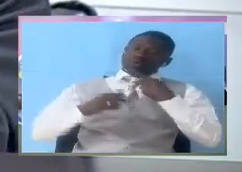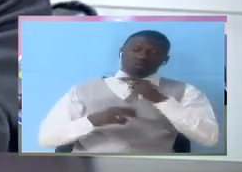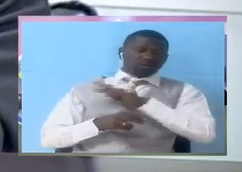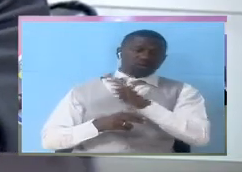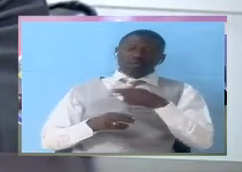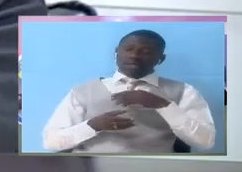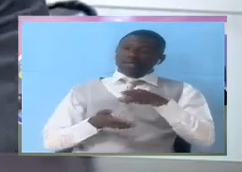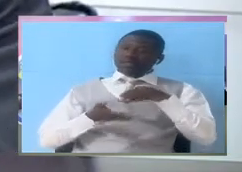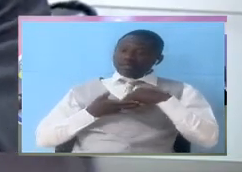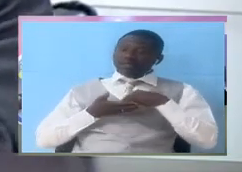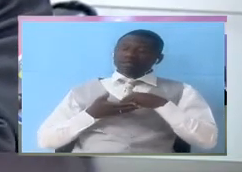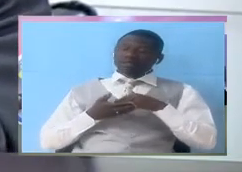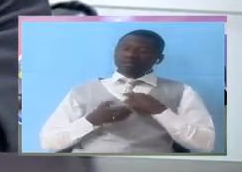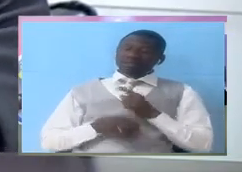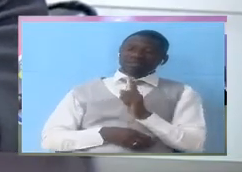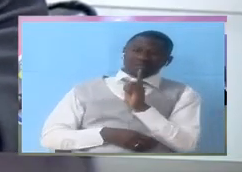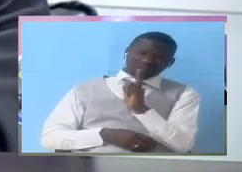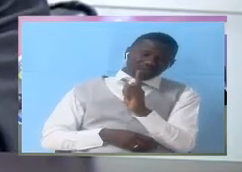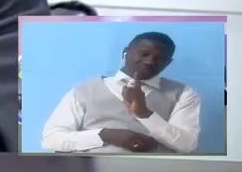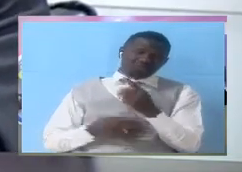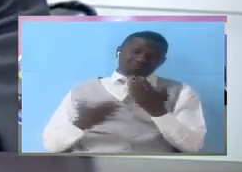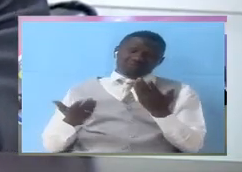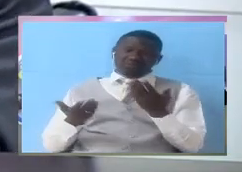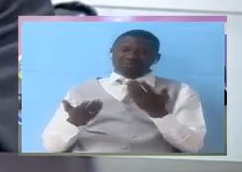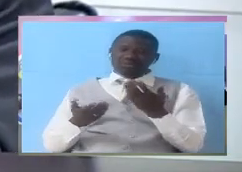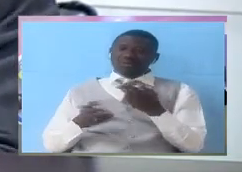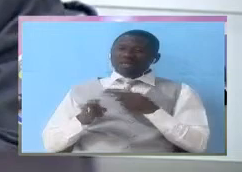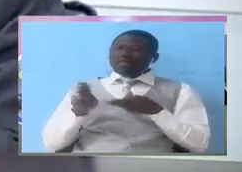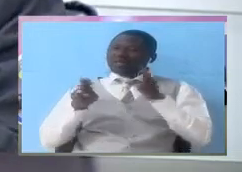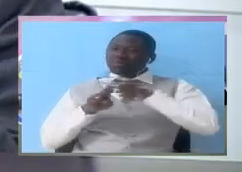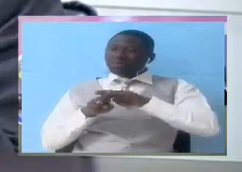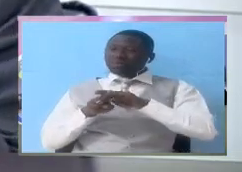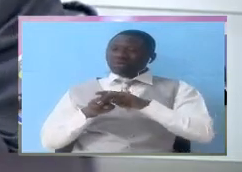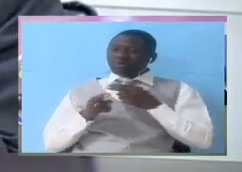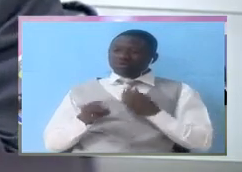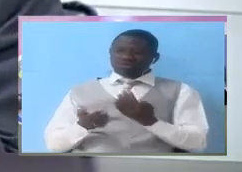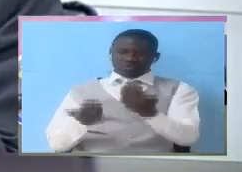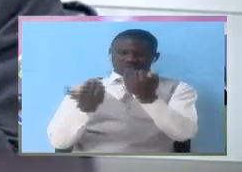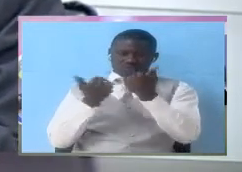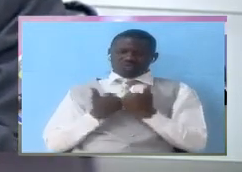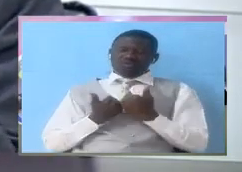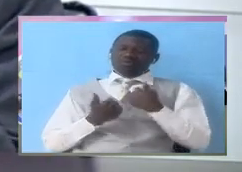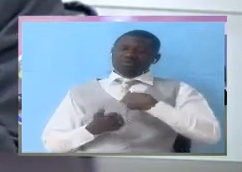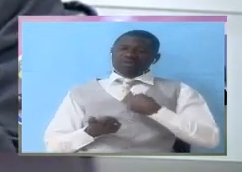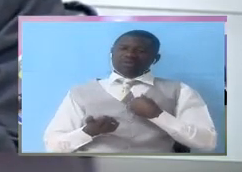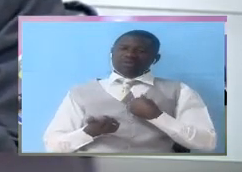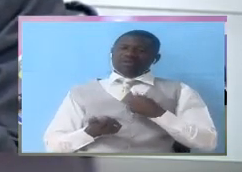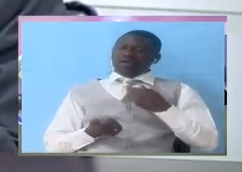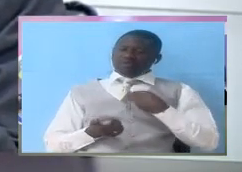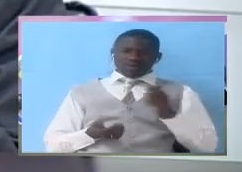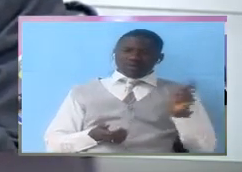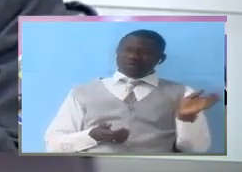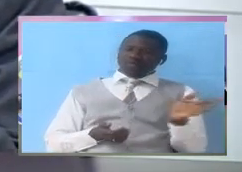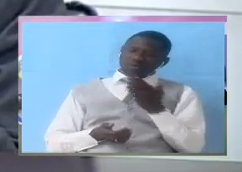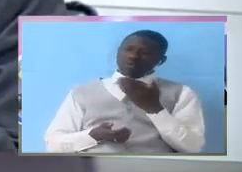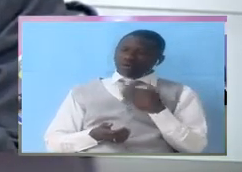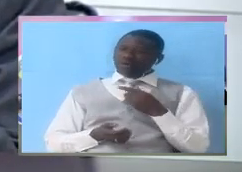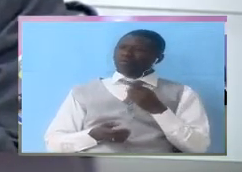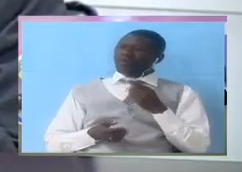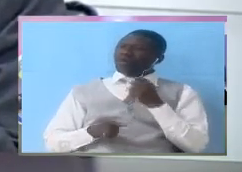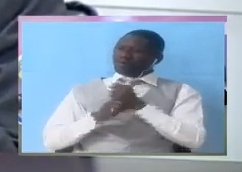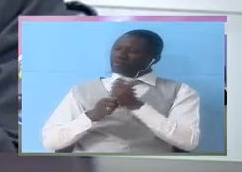single, let's say, report that would come to me, and I had to go and collect that. Dina